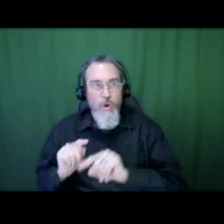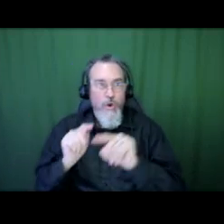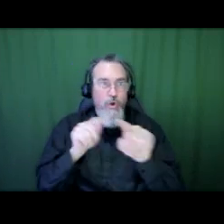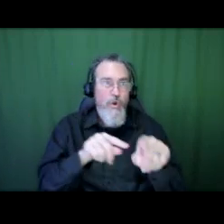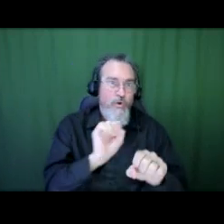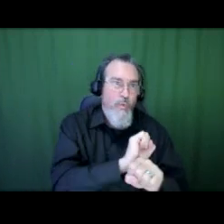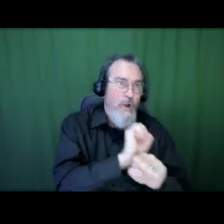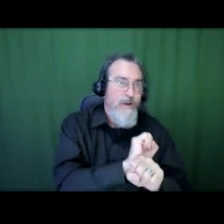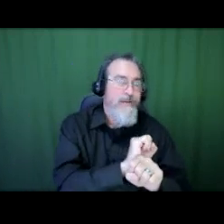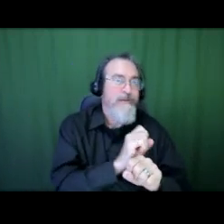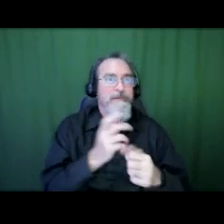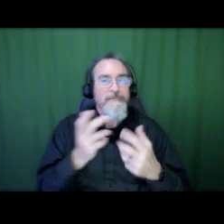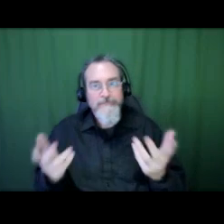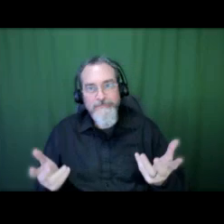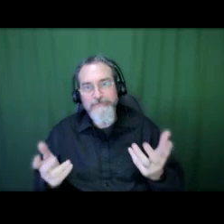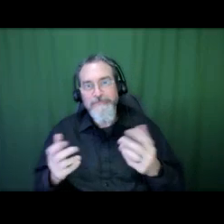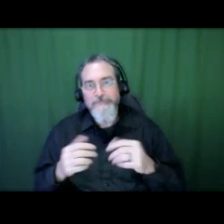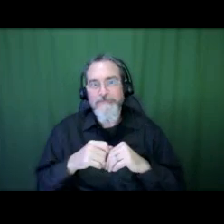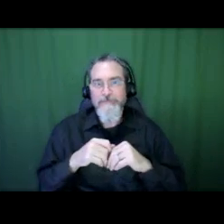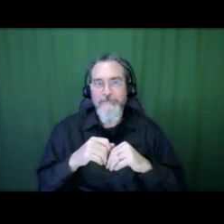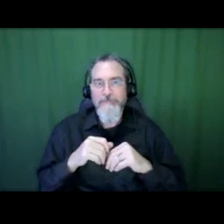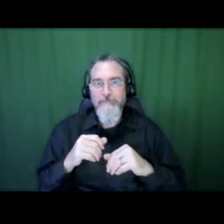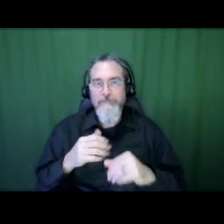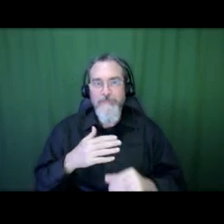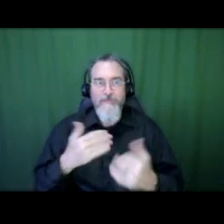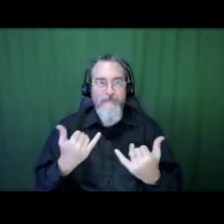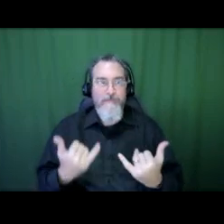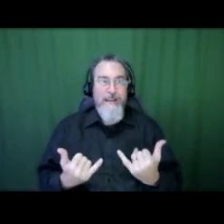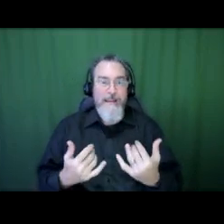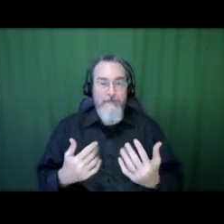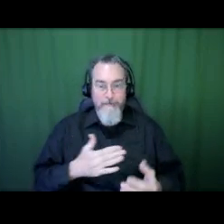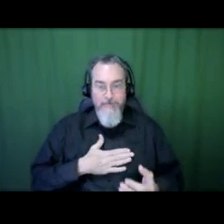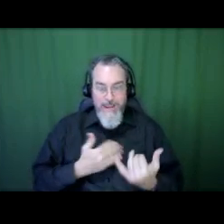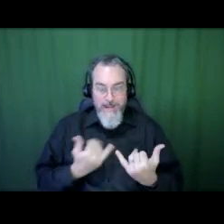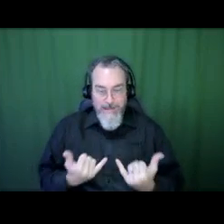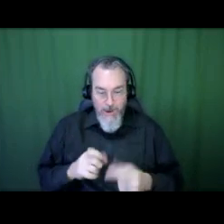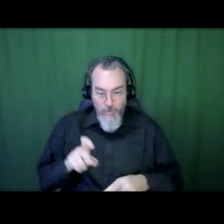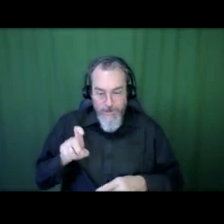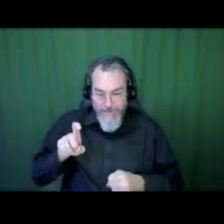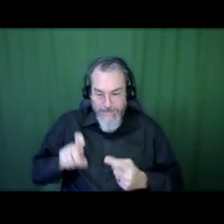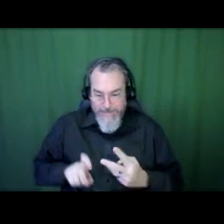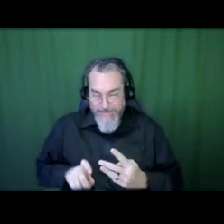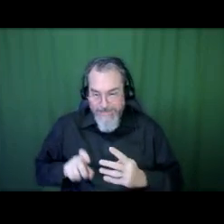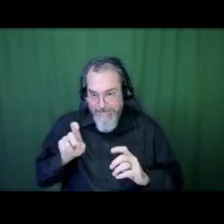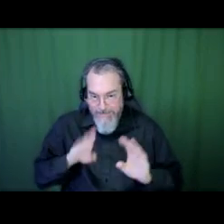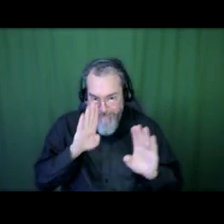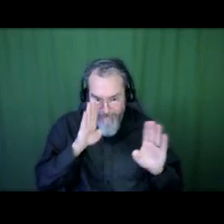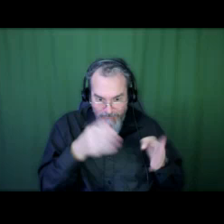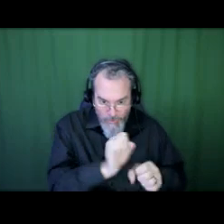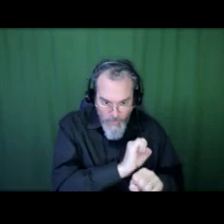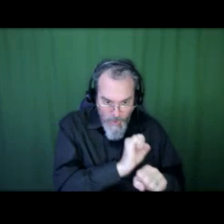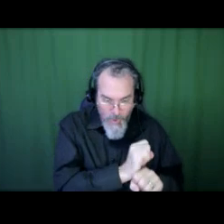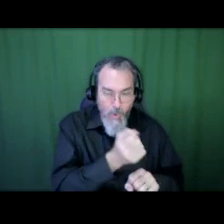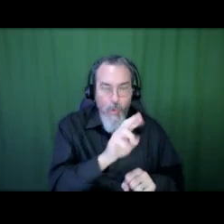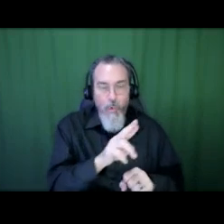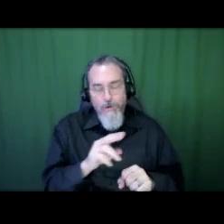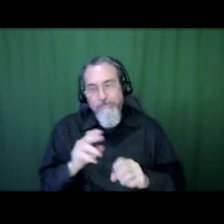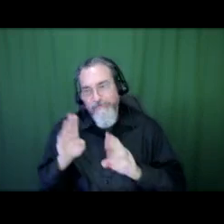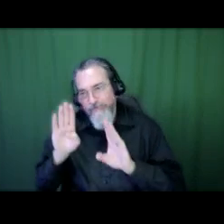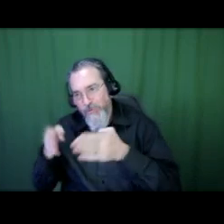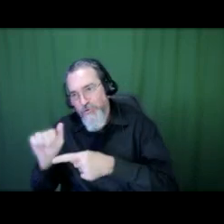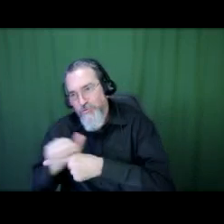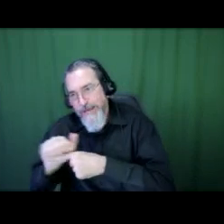wage versus I need my immediate needs currently right now. So we're looking at ways to be able to mitigate some of those concerns so that we can ensure